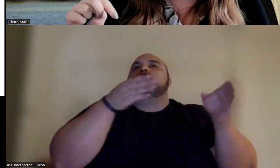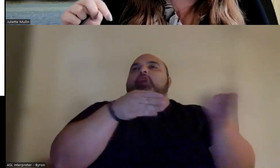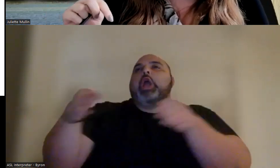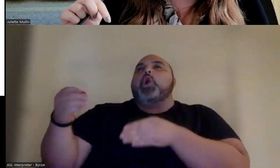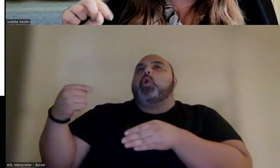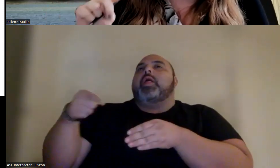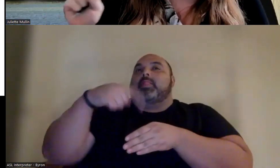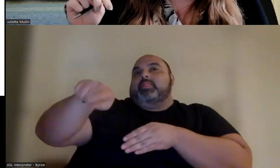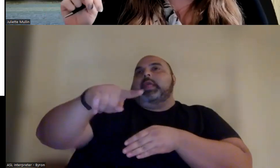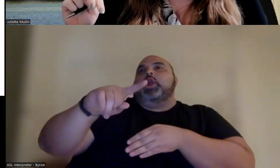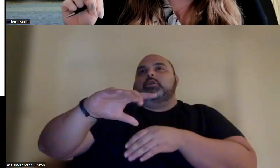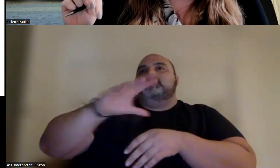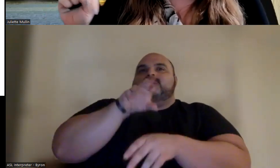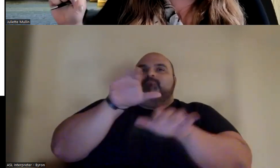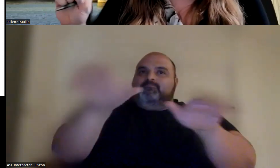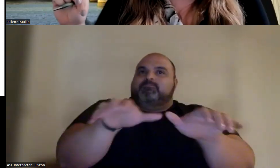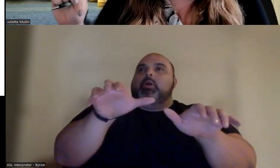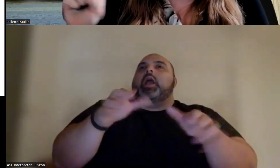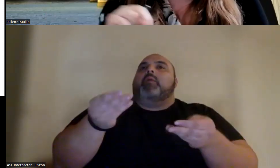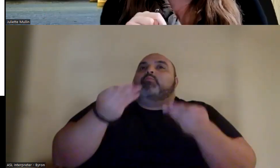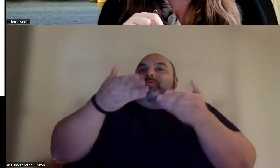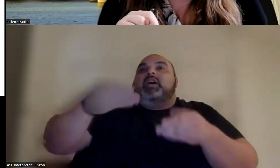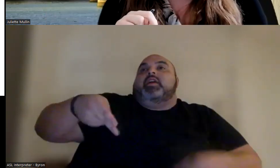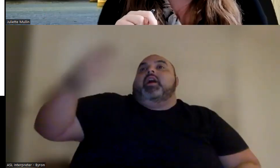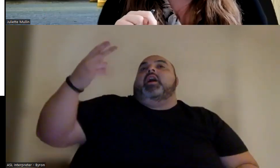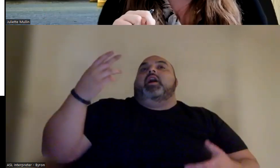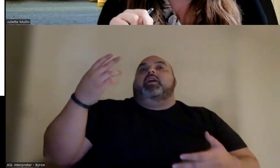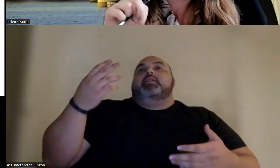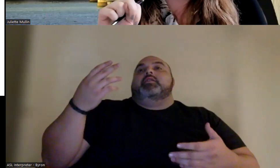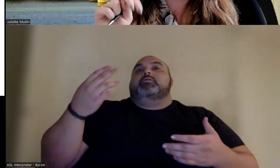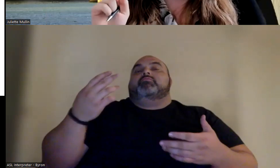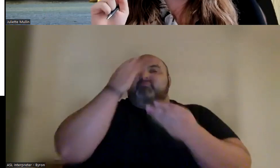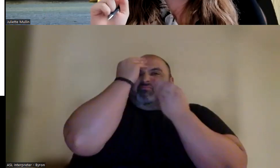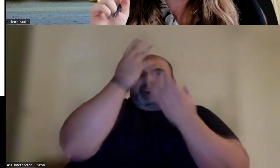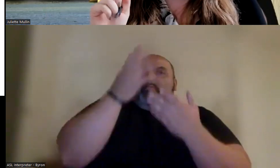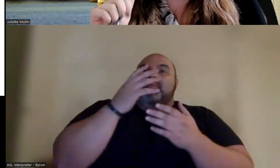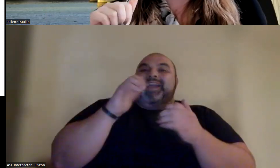and provide high-level information about how they do that there.